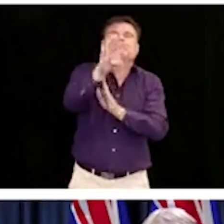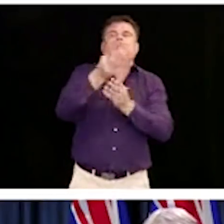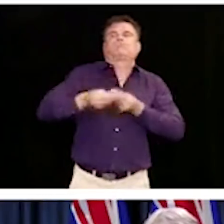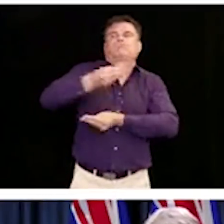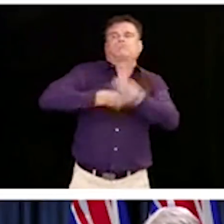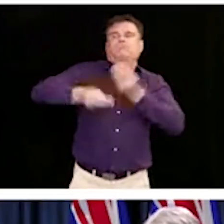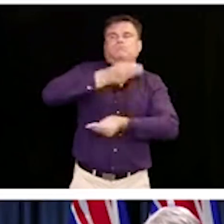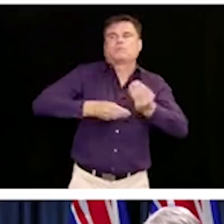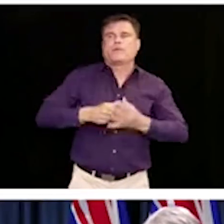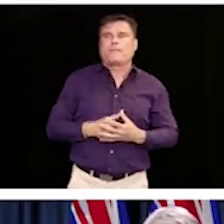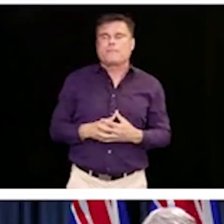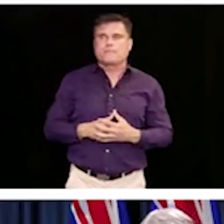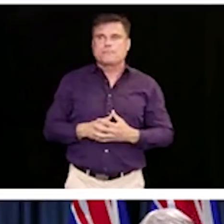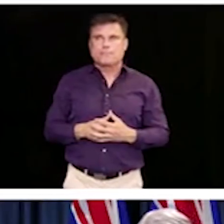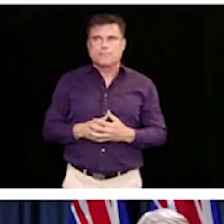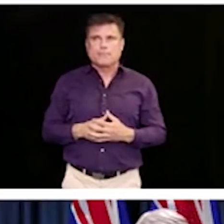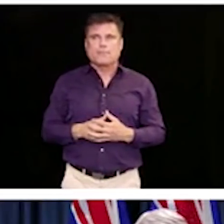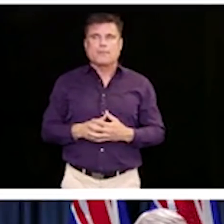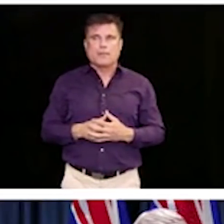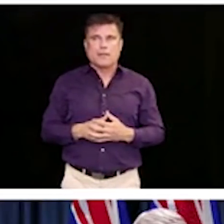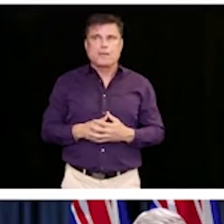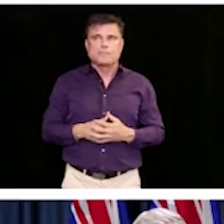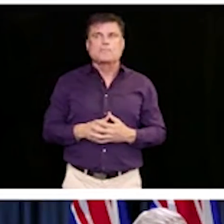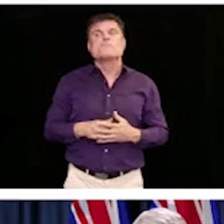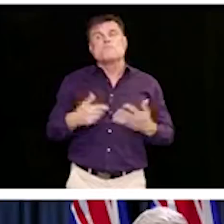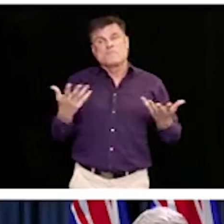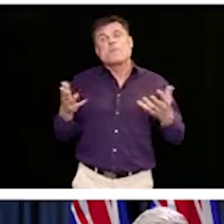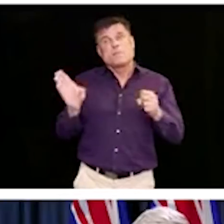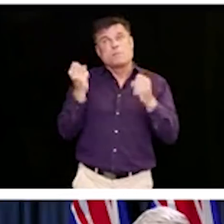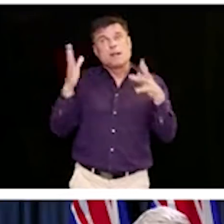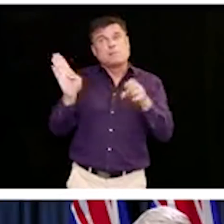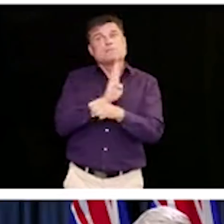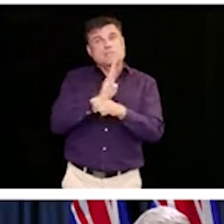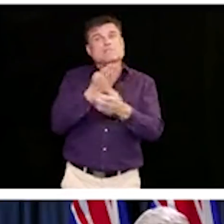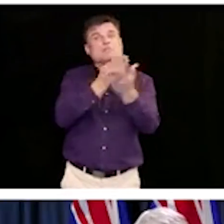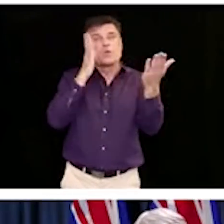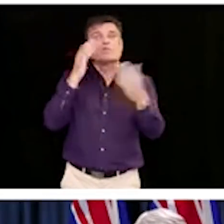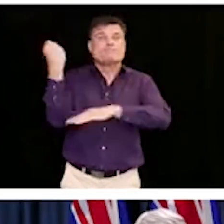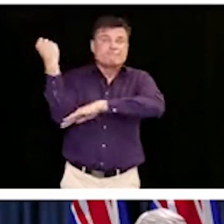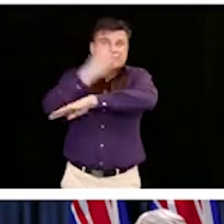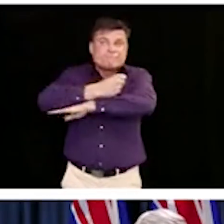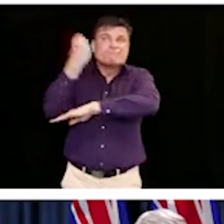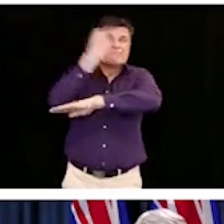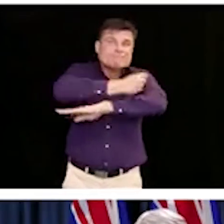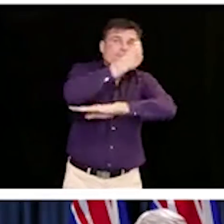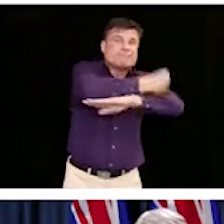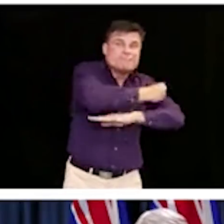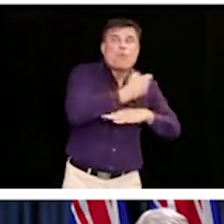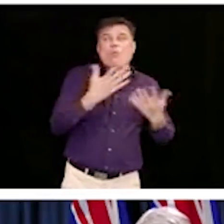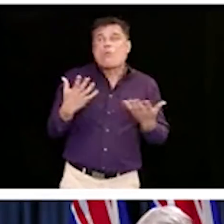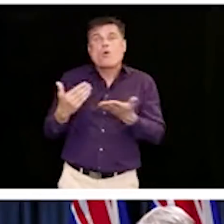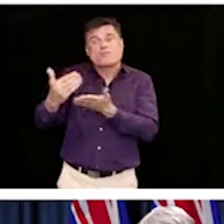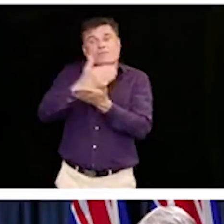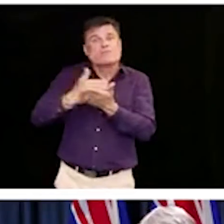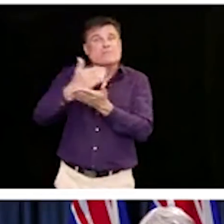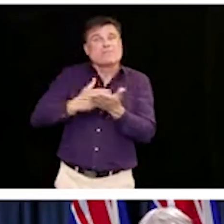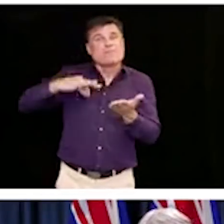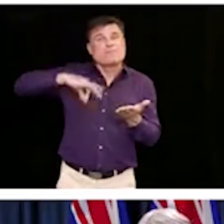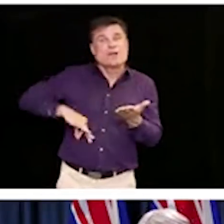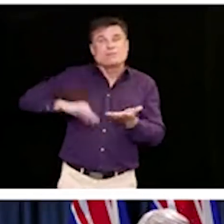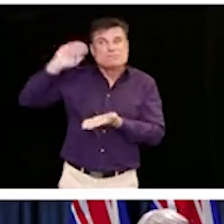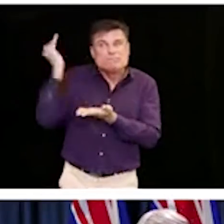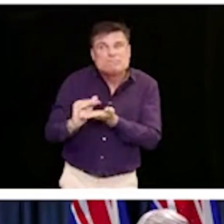many businesses are expected to experience a loss of revenue due to closures and restrictions introduced in BC